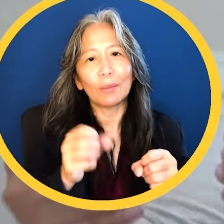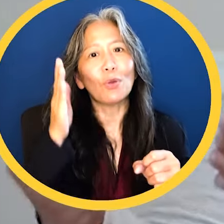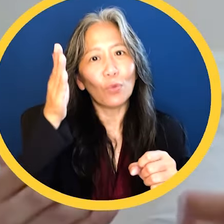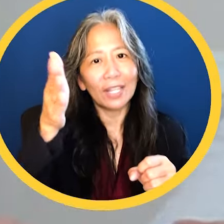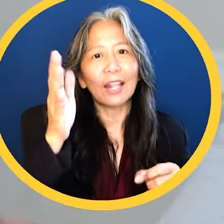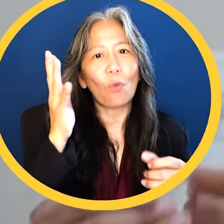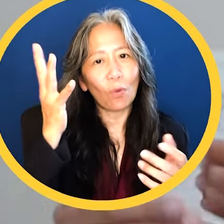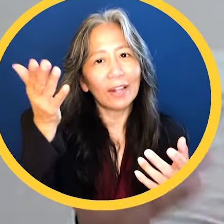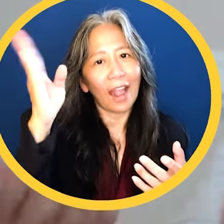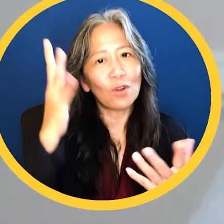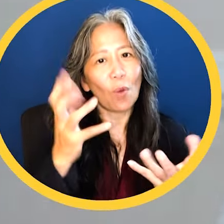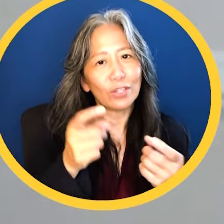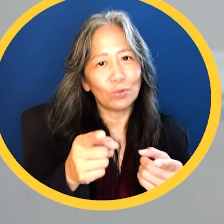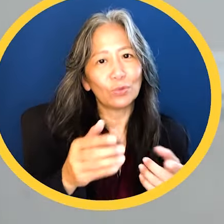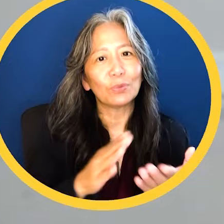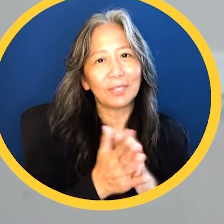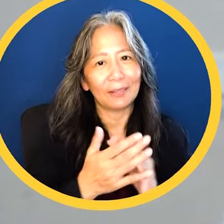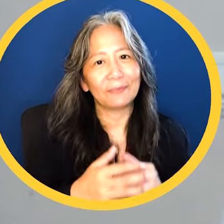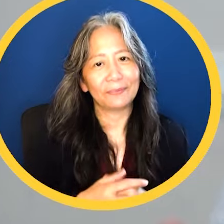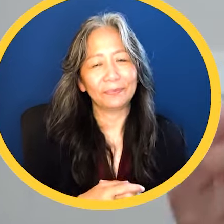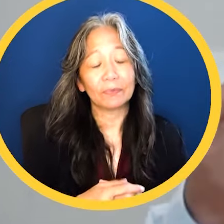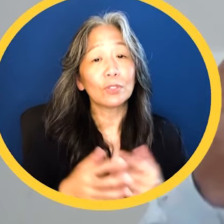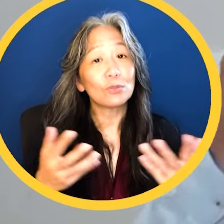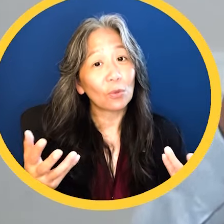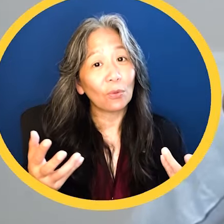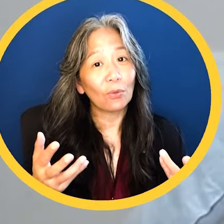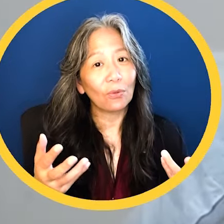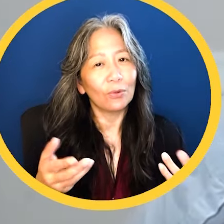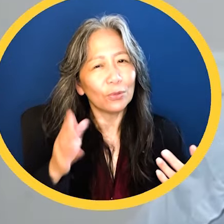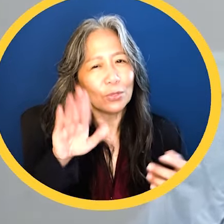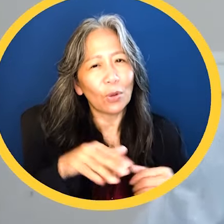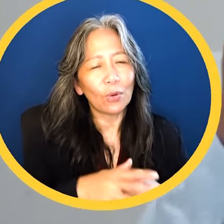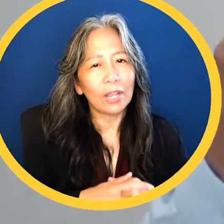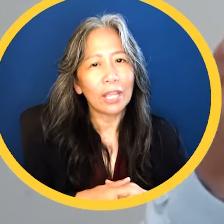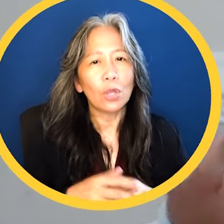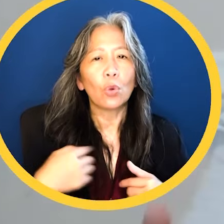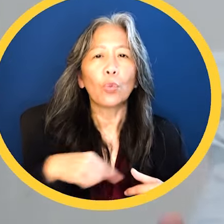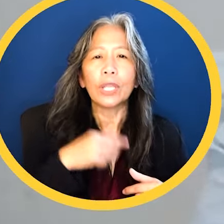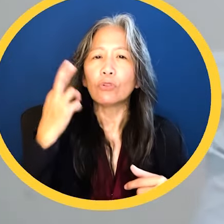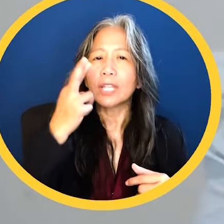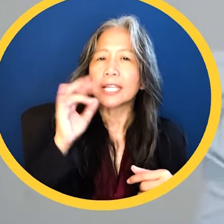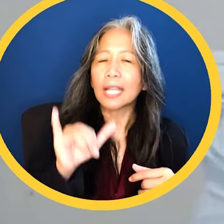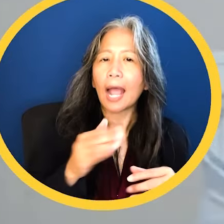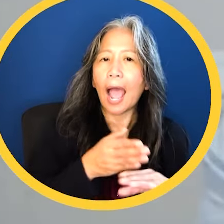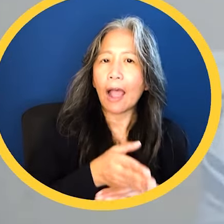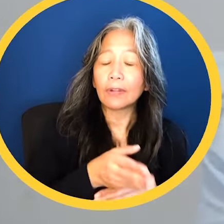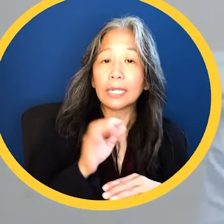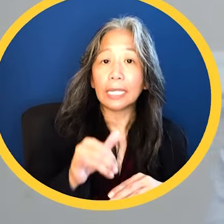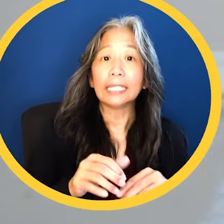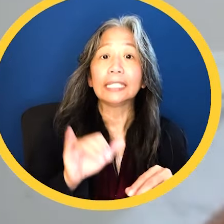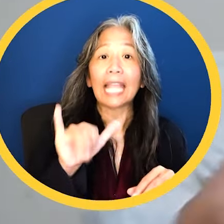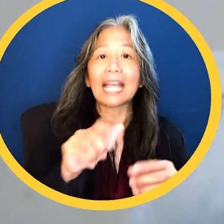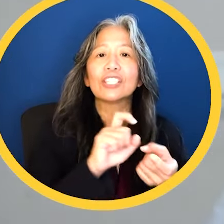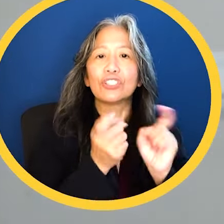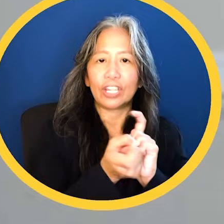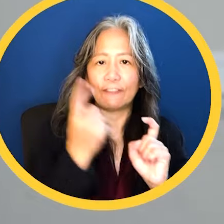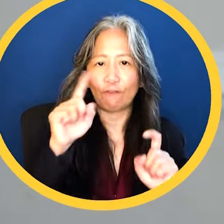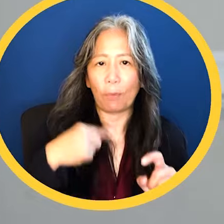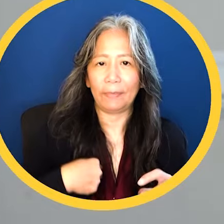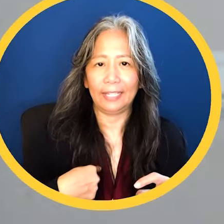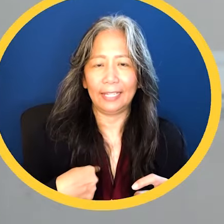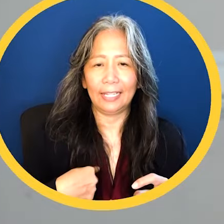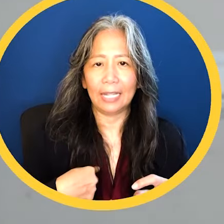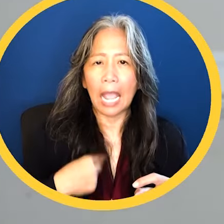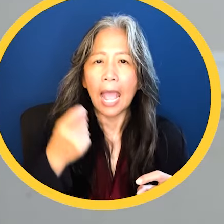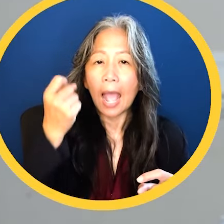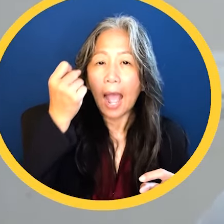you that you will be, that God wants you to be. And so, you know, me realizing that after the fact, that was the change for